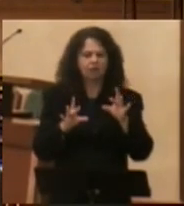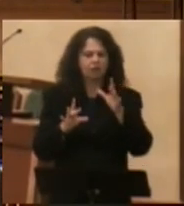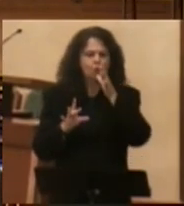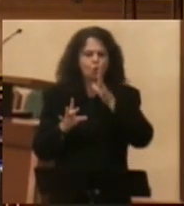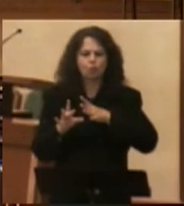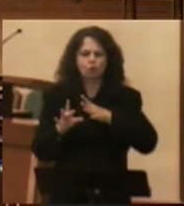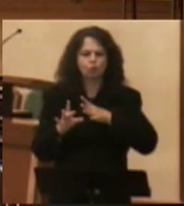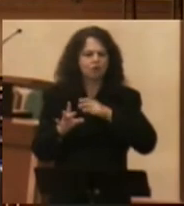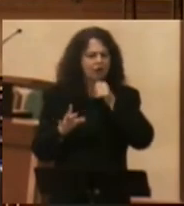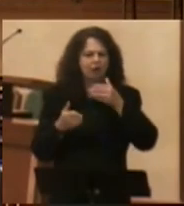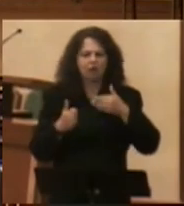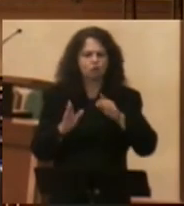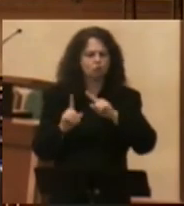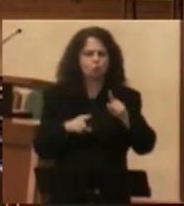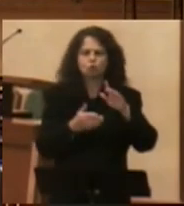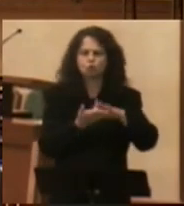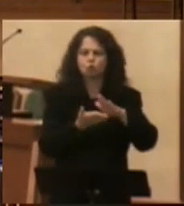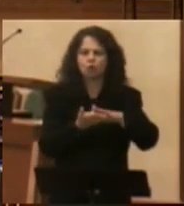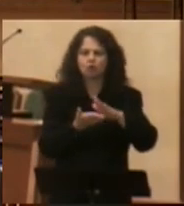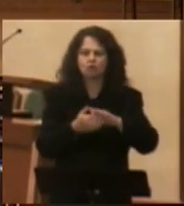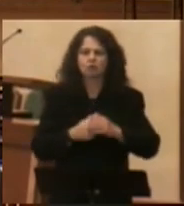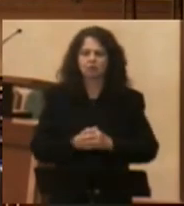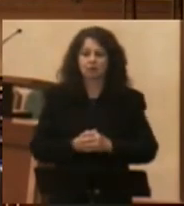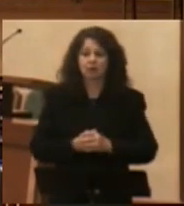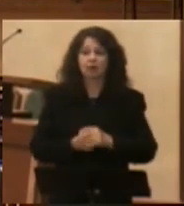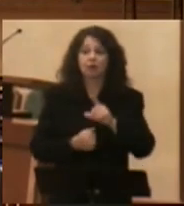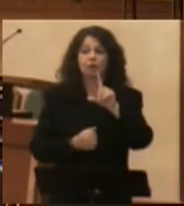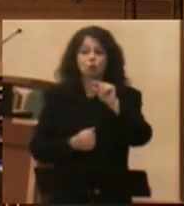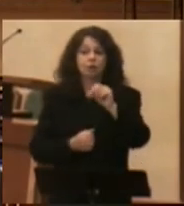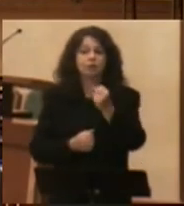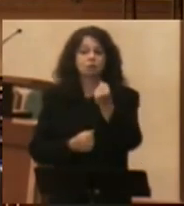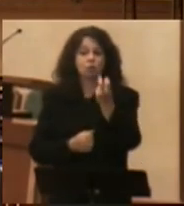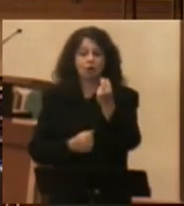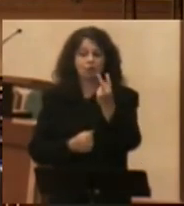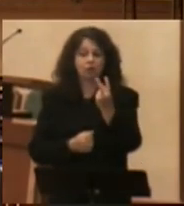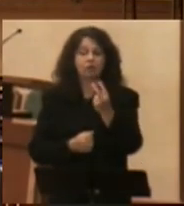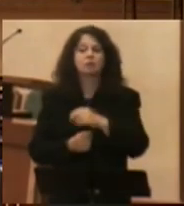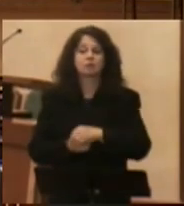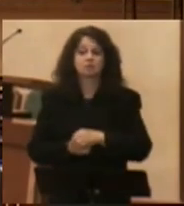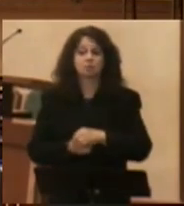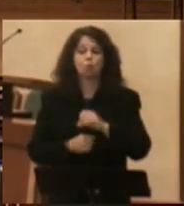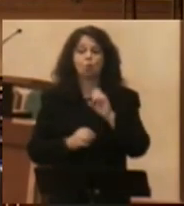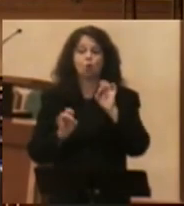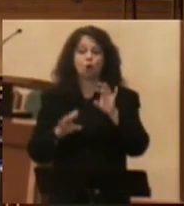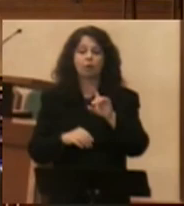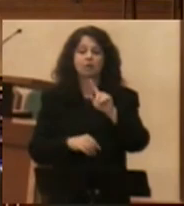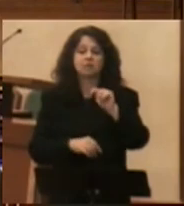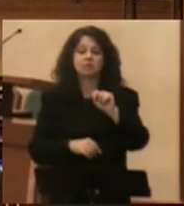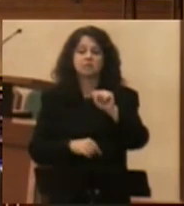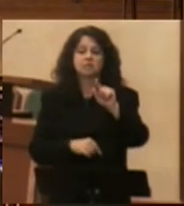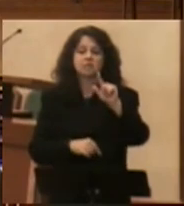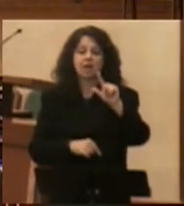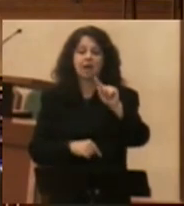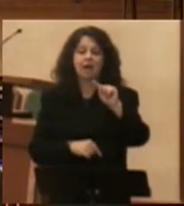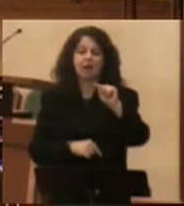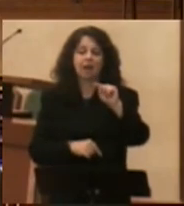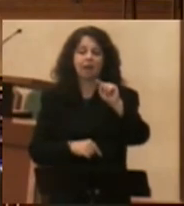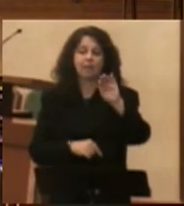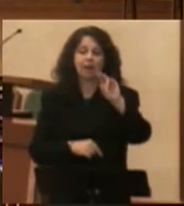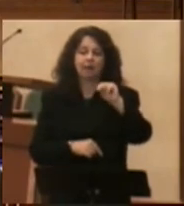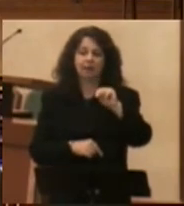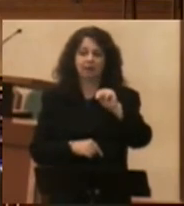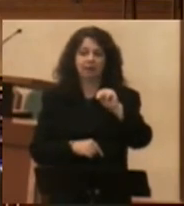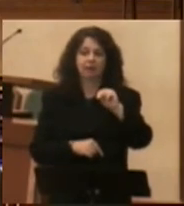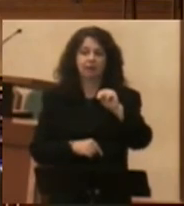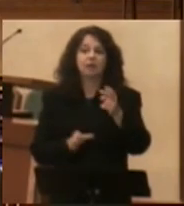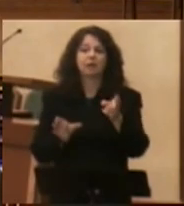2012, some Taliban thugs boarded a school bus that Malala was riding and shot